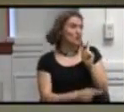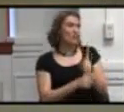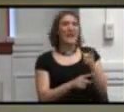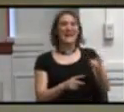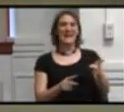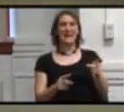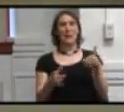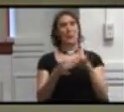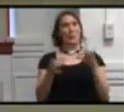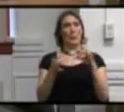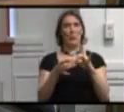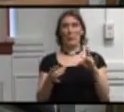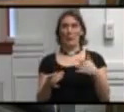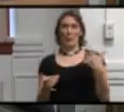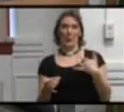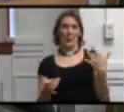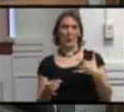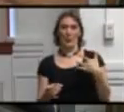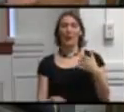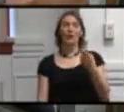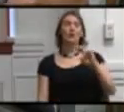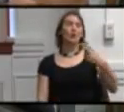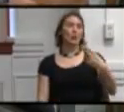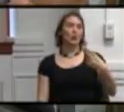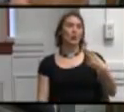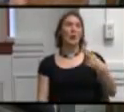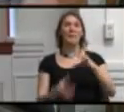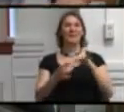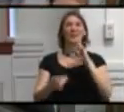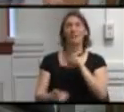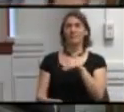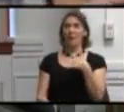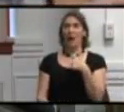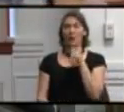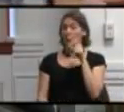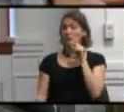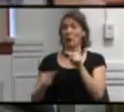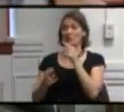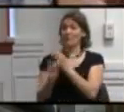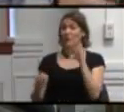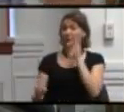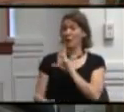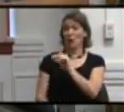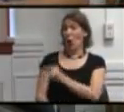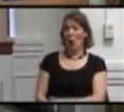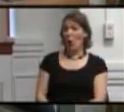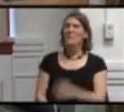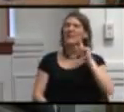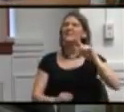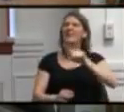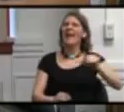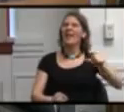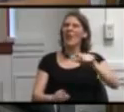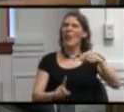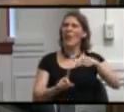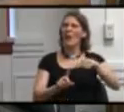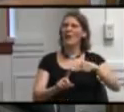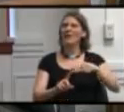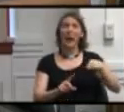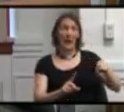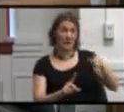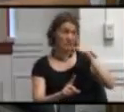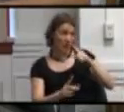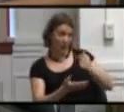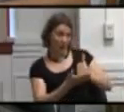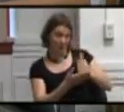to say that one of his failings in our negotiations was he didn't negotiate any free beer. In That's good. Unclear about